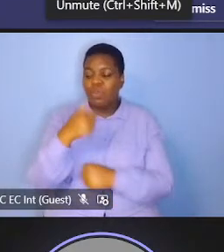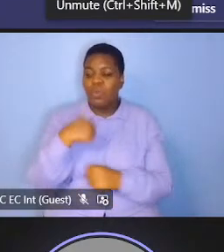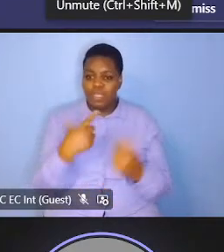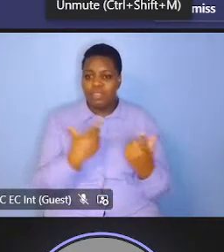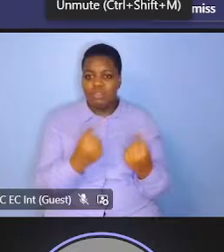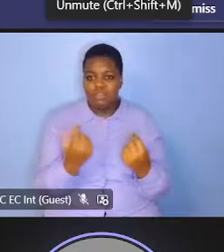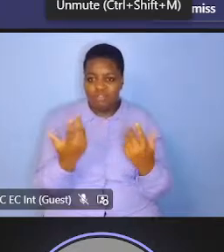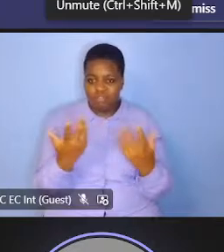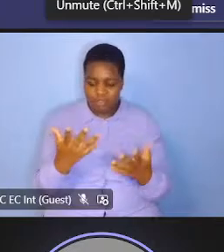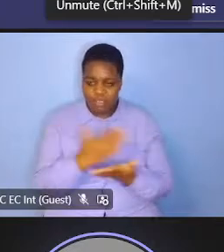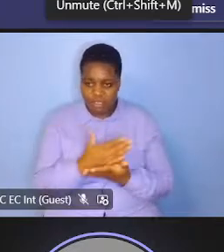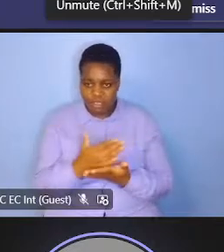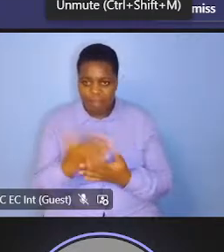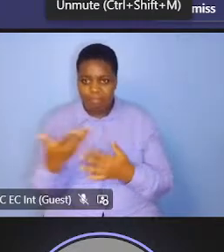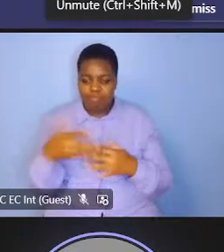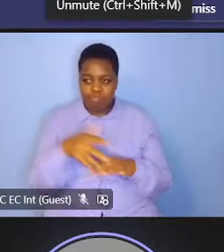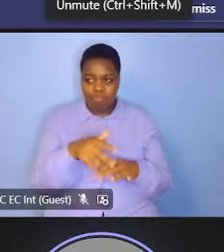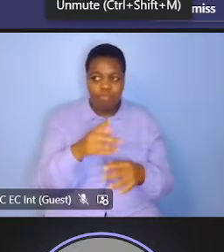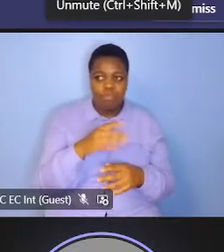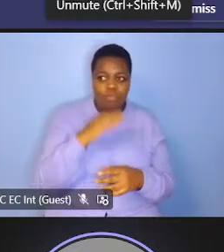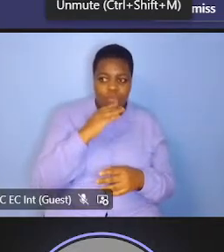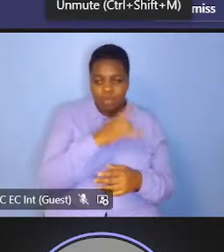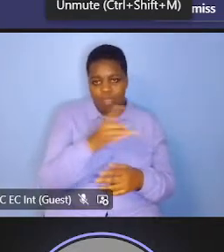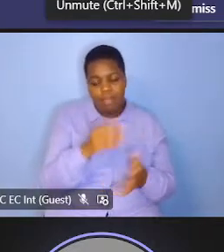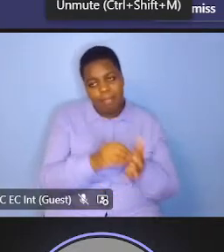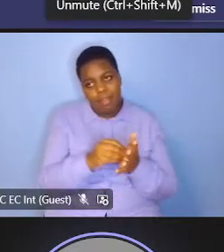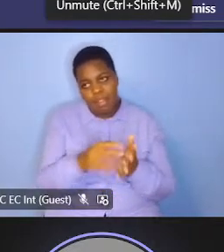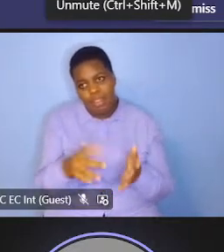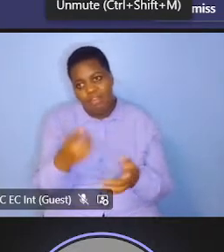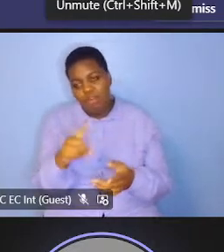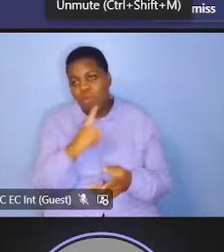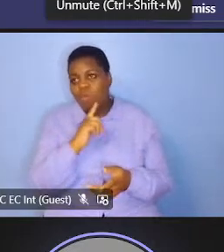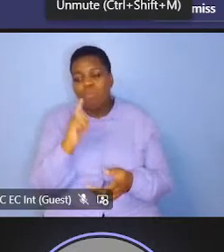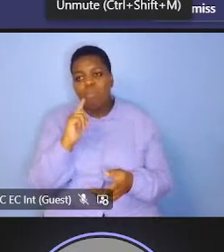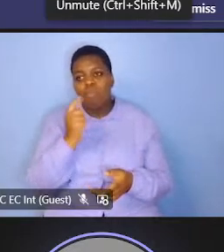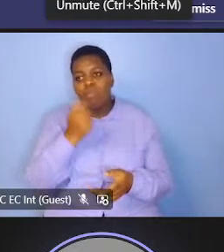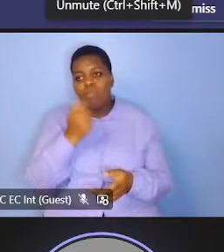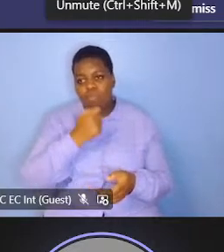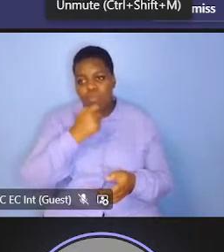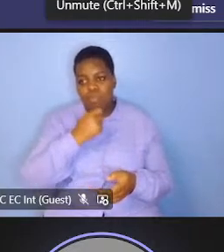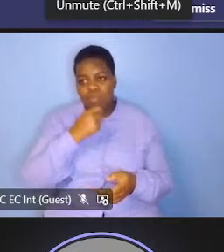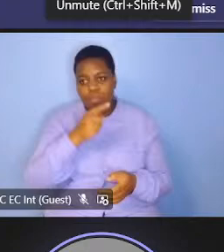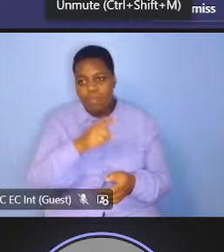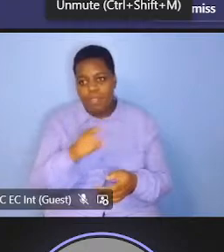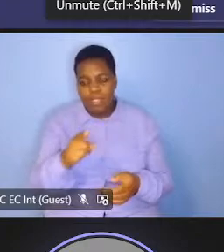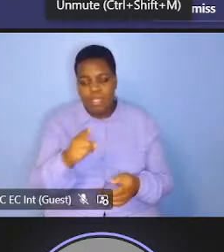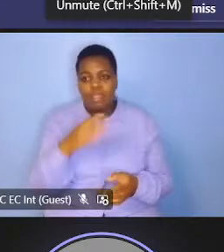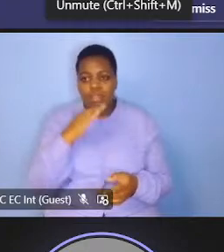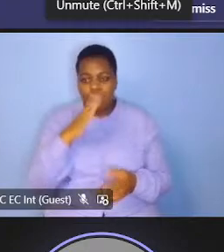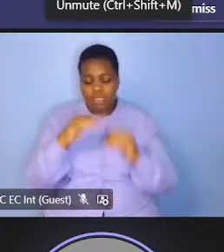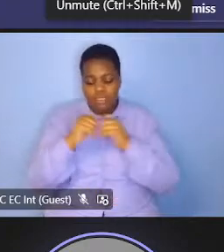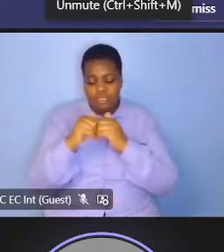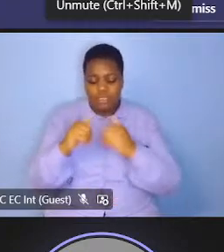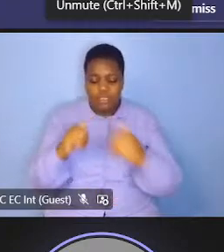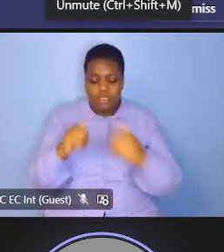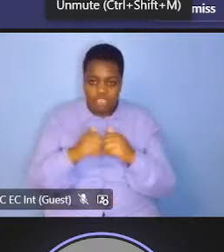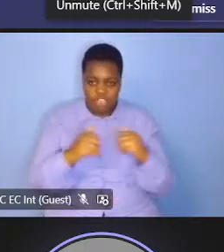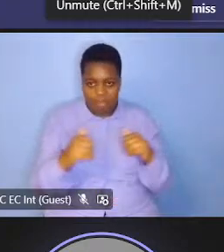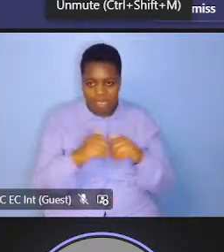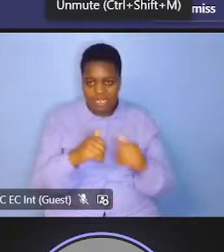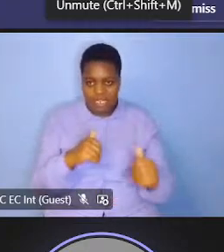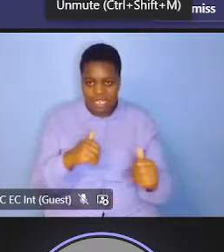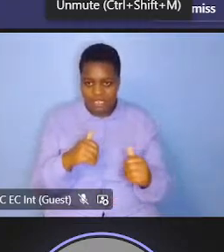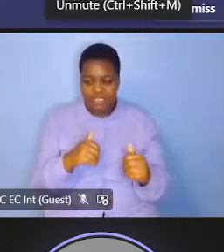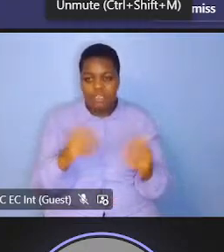some interventions in terms where learners from the LGBTIQ sector are being discriminated in